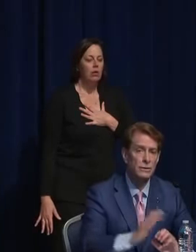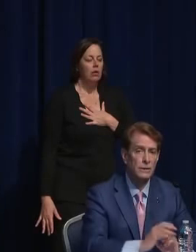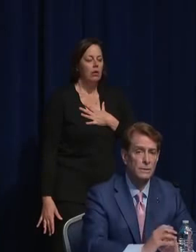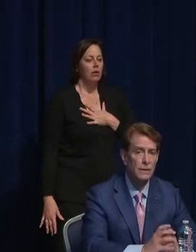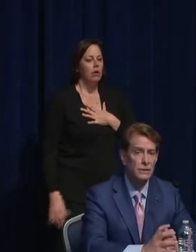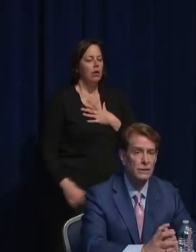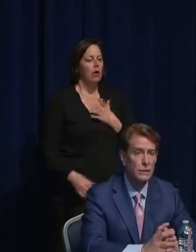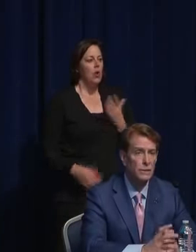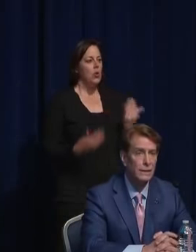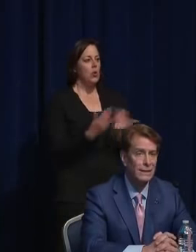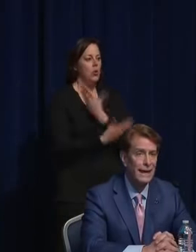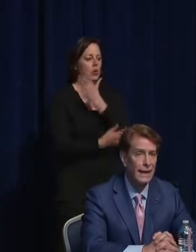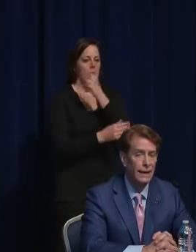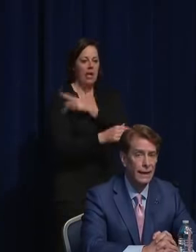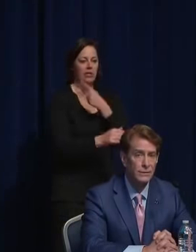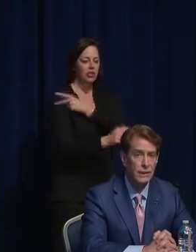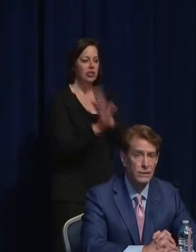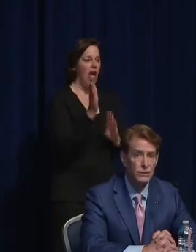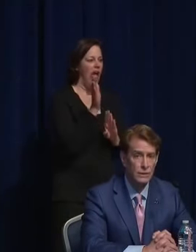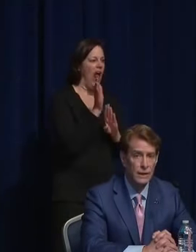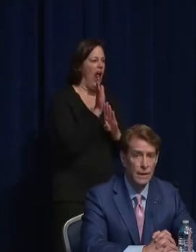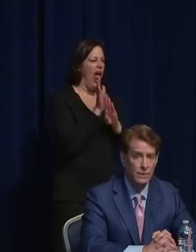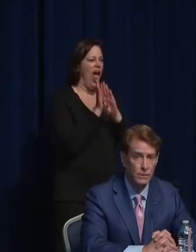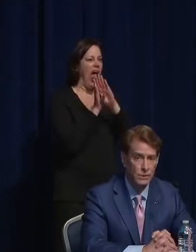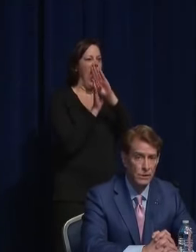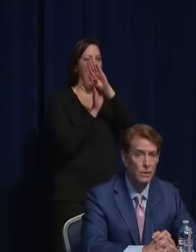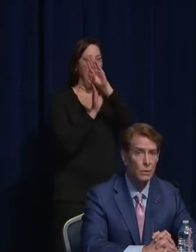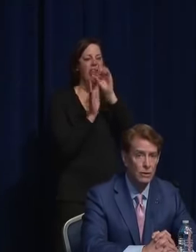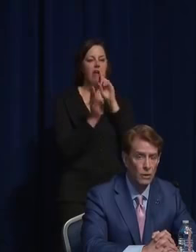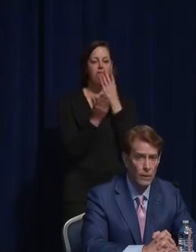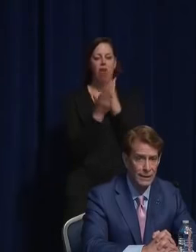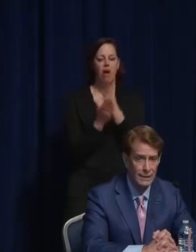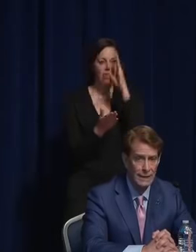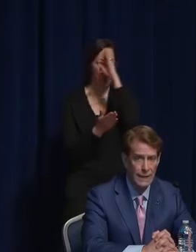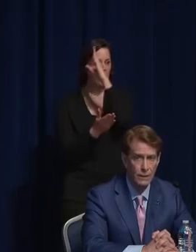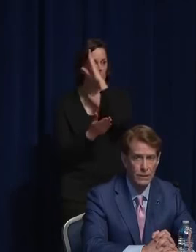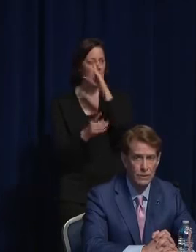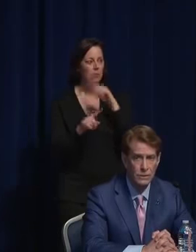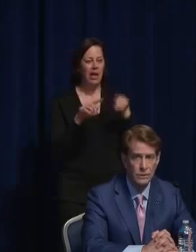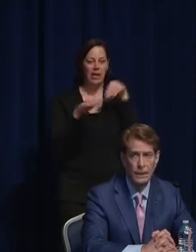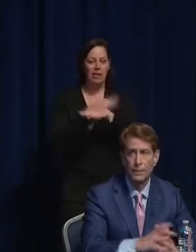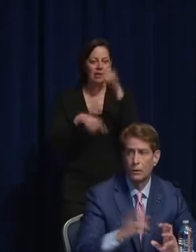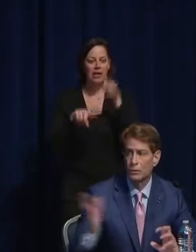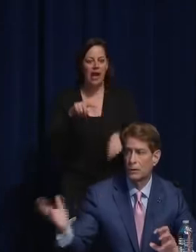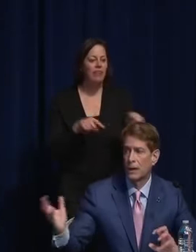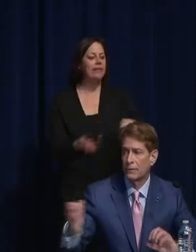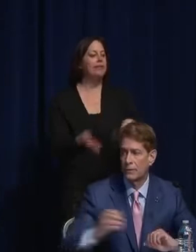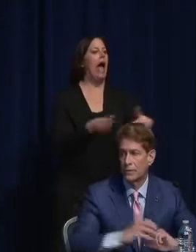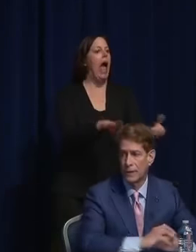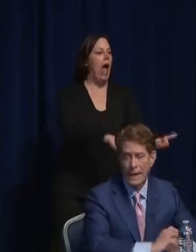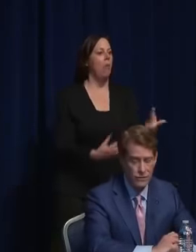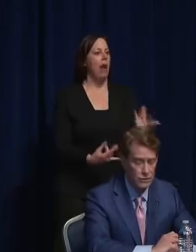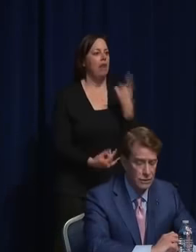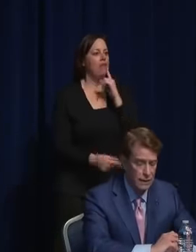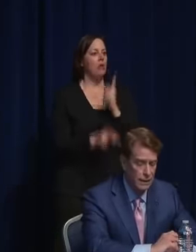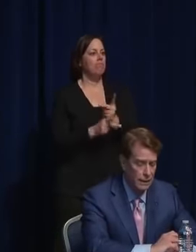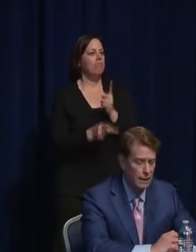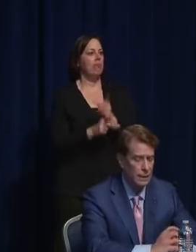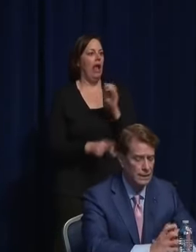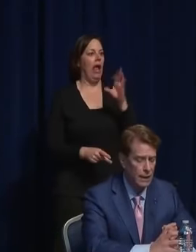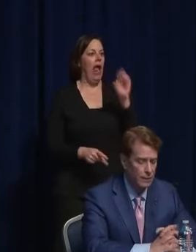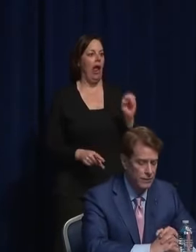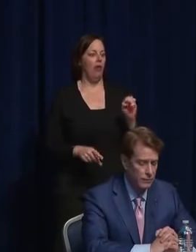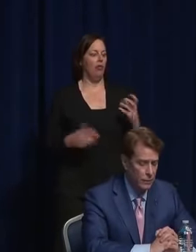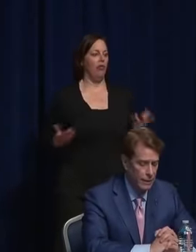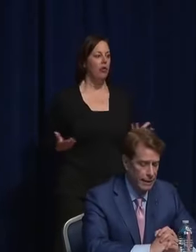of patients literally dying outside the doors of hospitals. We don't want that to happen in New Jersey, and I applaud you, Governor, for the actions you're taking